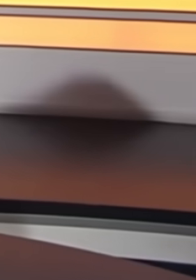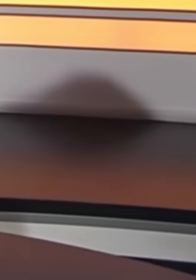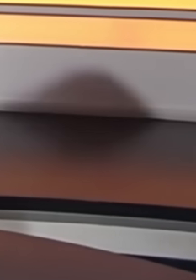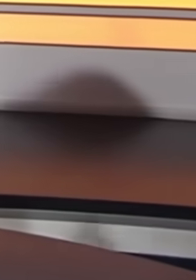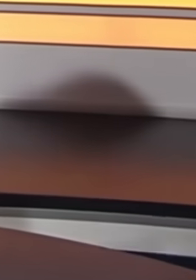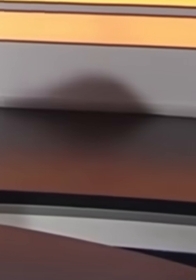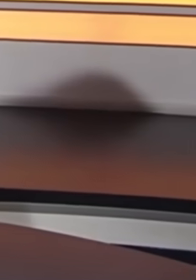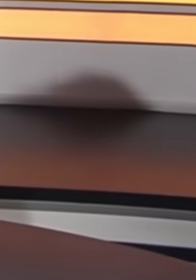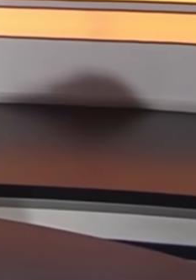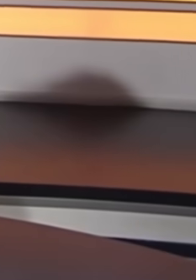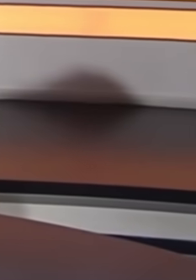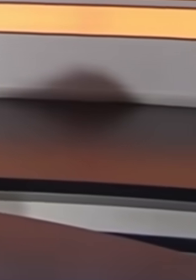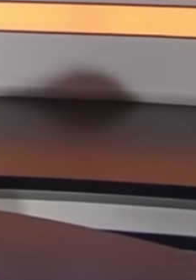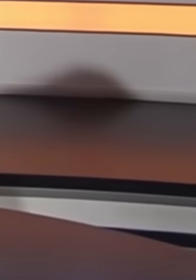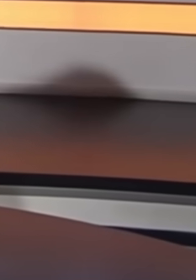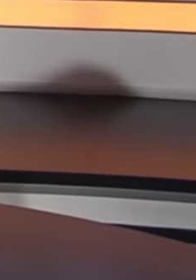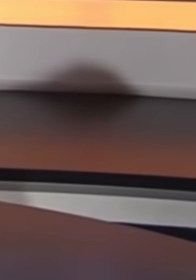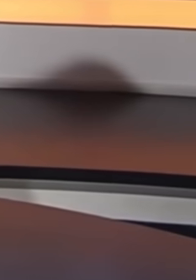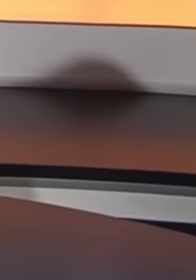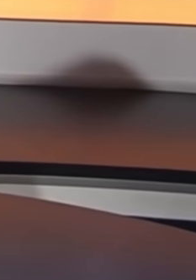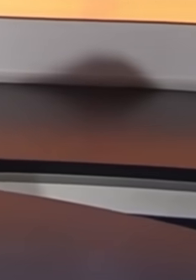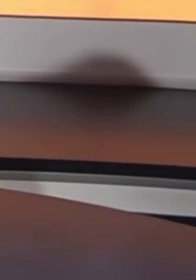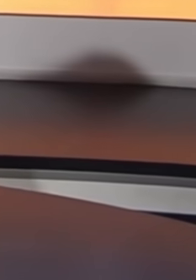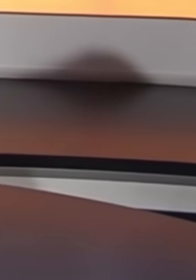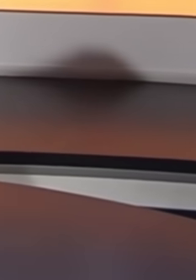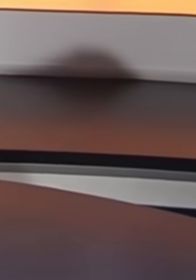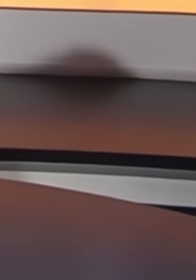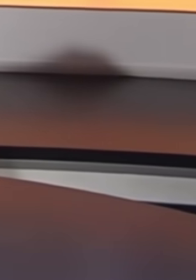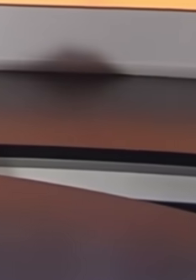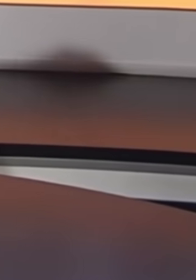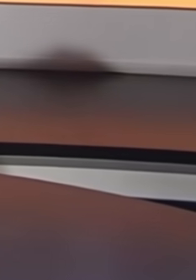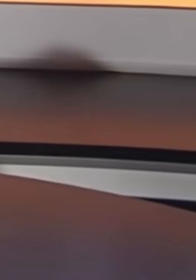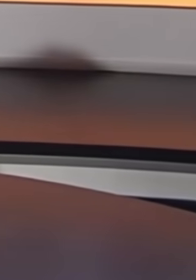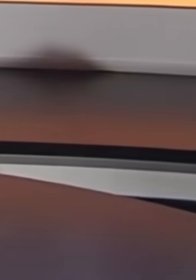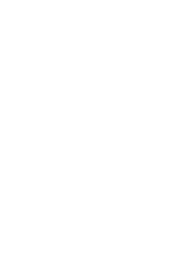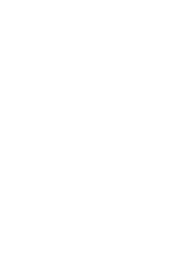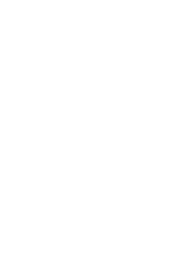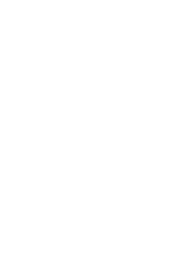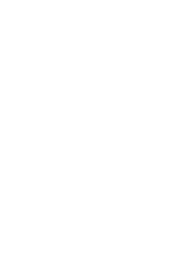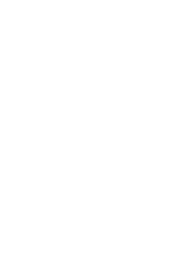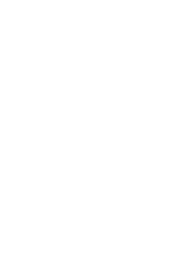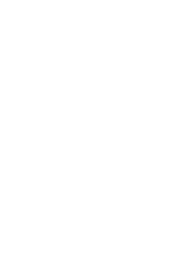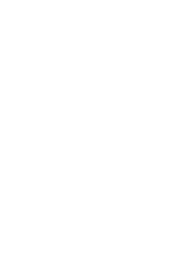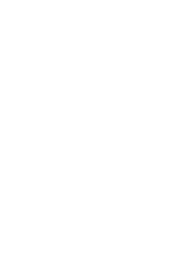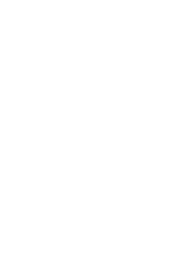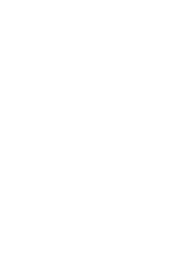predicted model, these are just some of the projections that we obviously can conclude at the SAW.